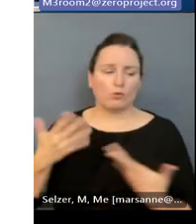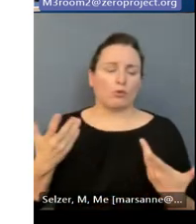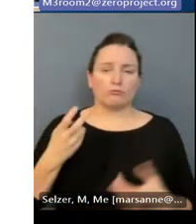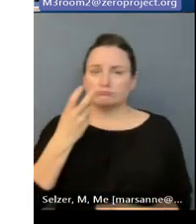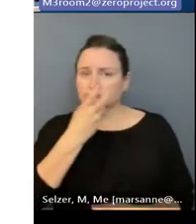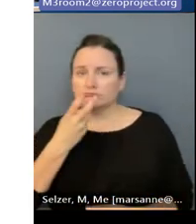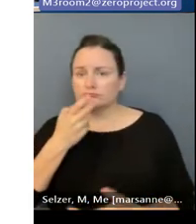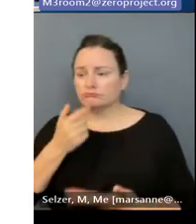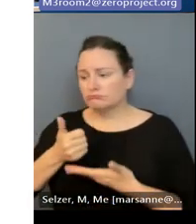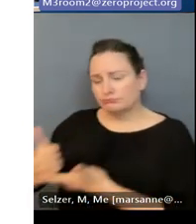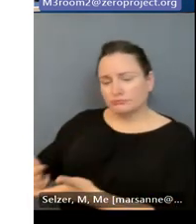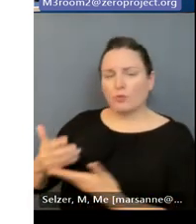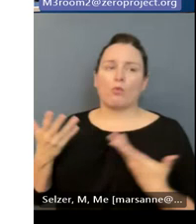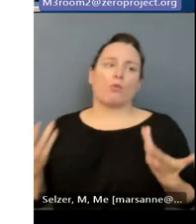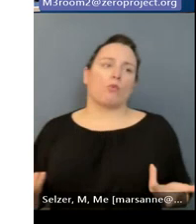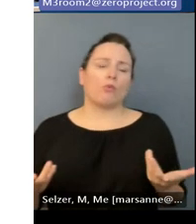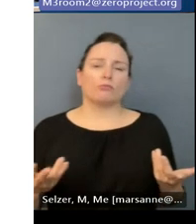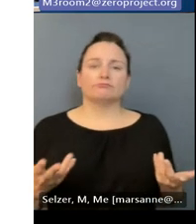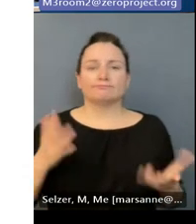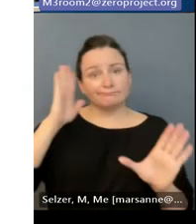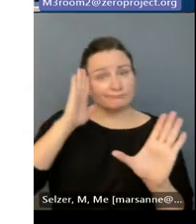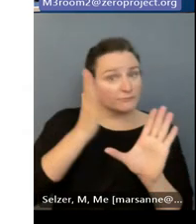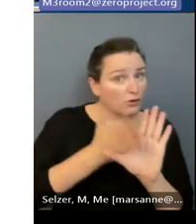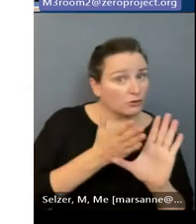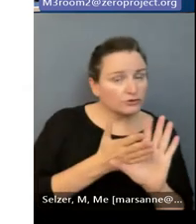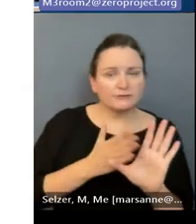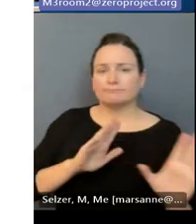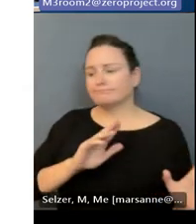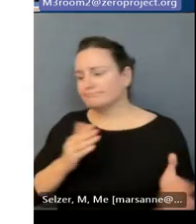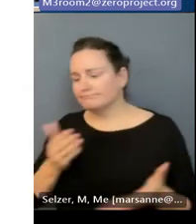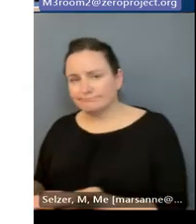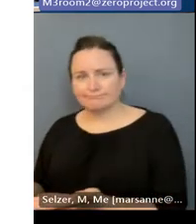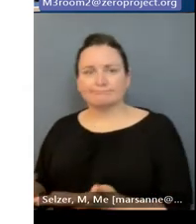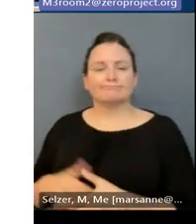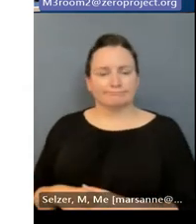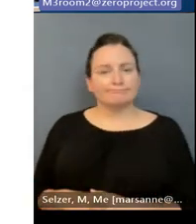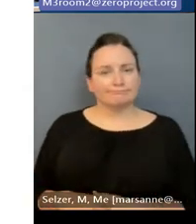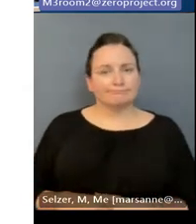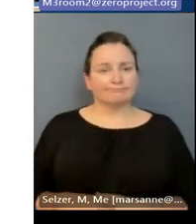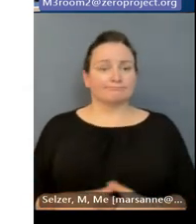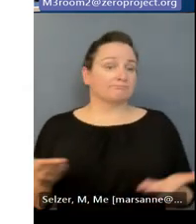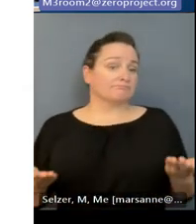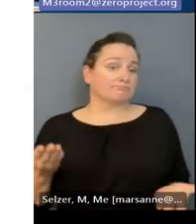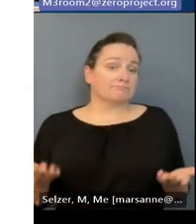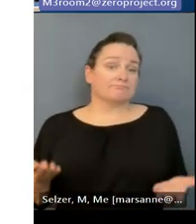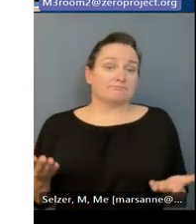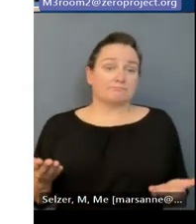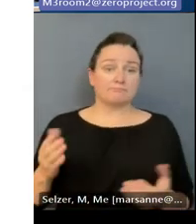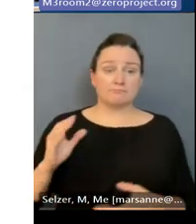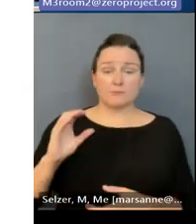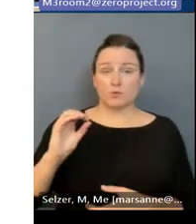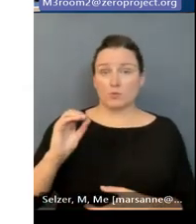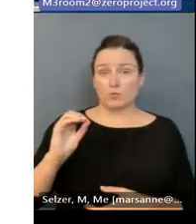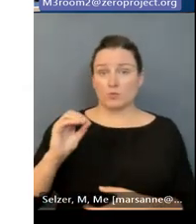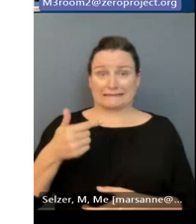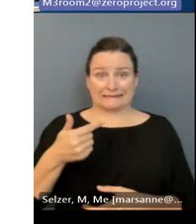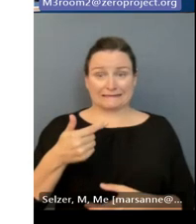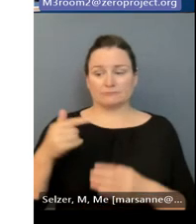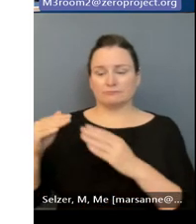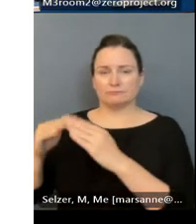who will be giving support online. If the OT is going to the home, the other professional will give